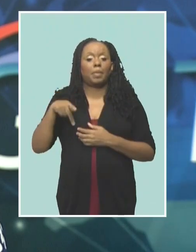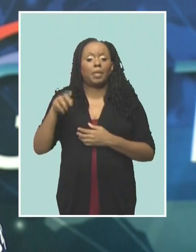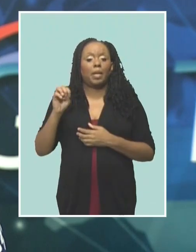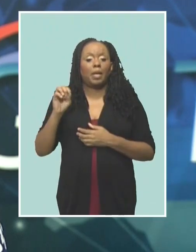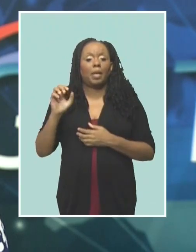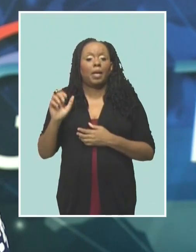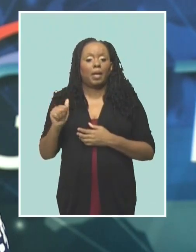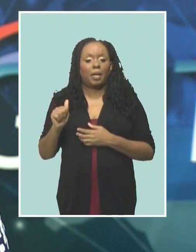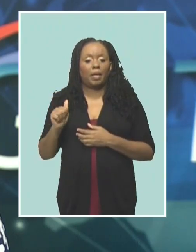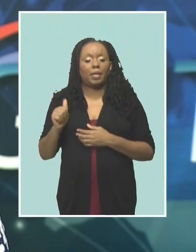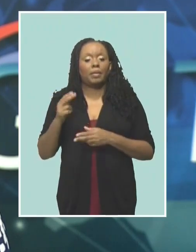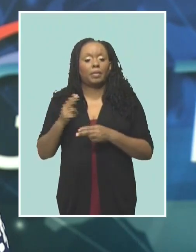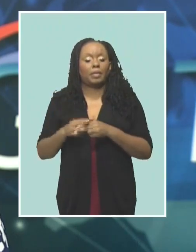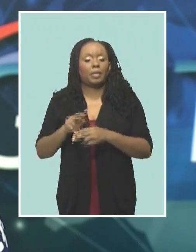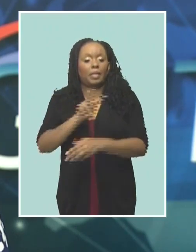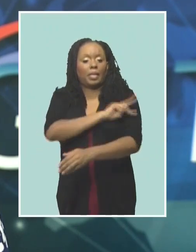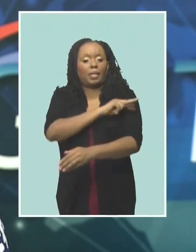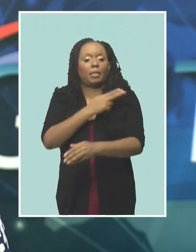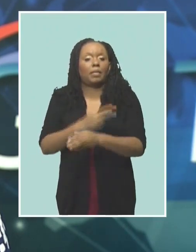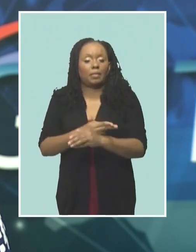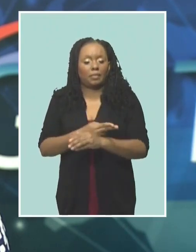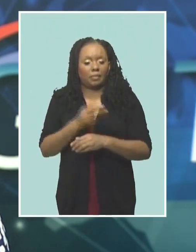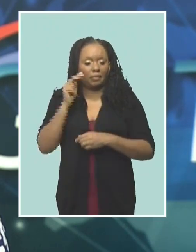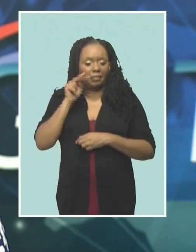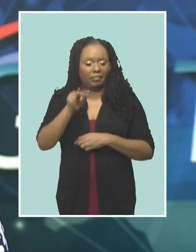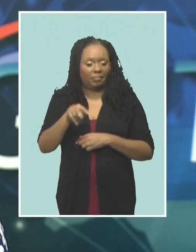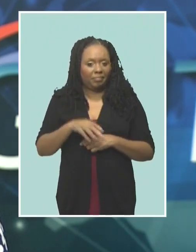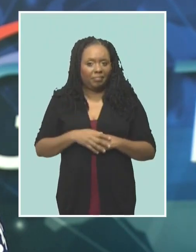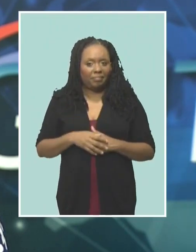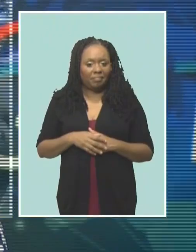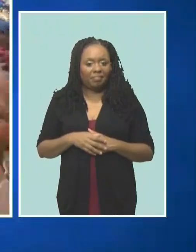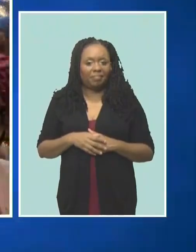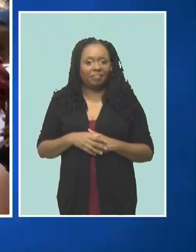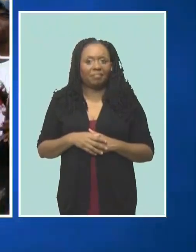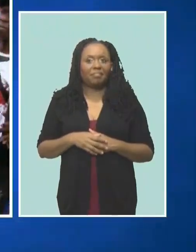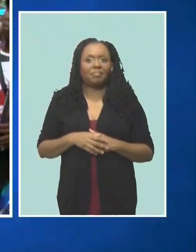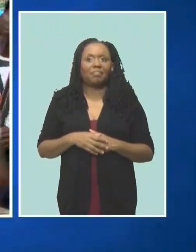fete Mimosa, and Rochelle Agard filed this report.